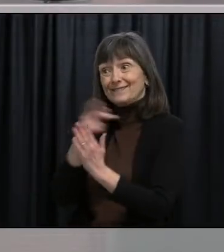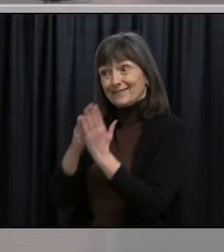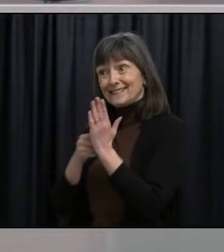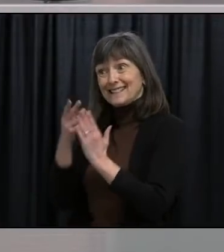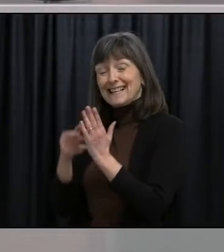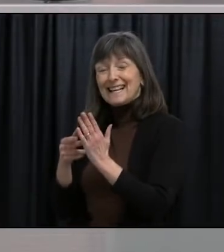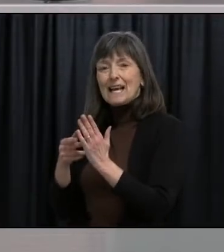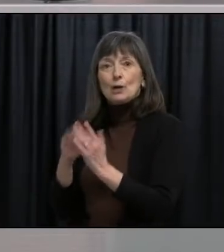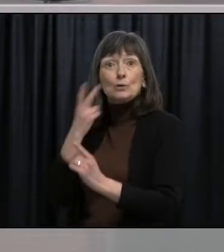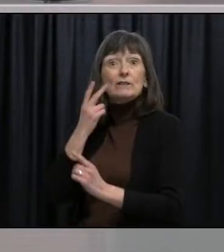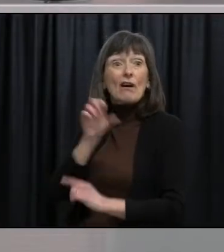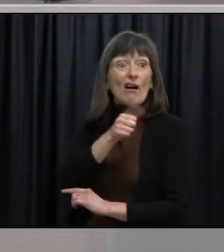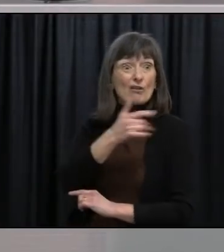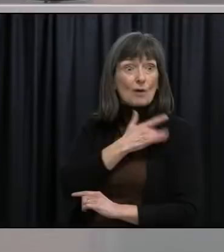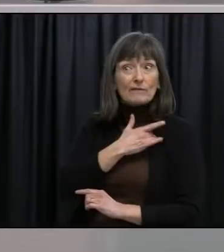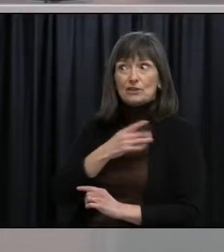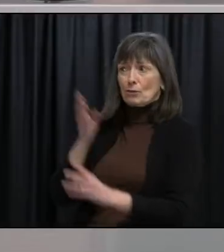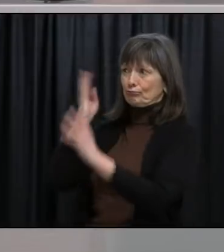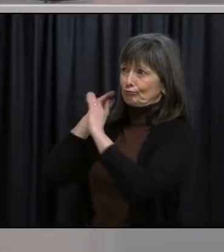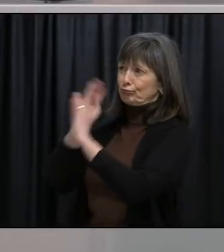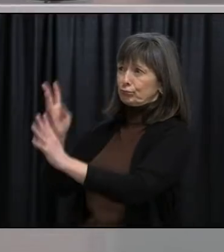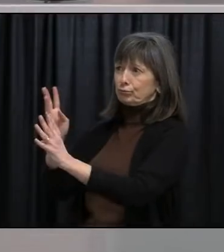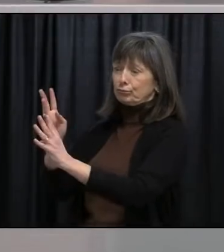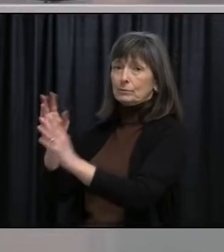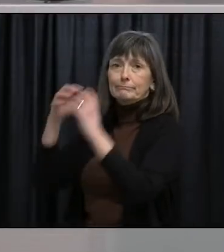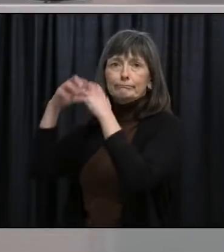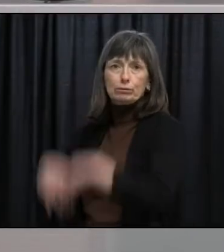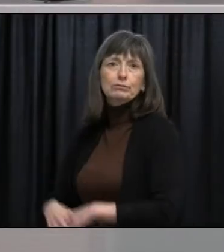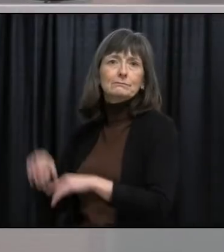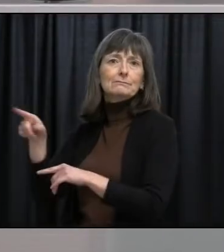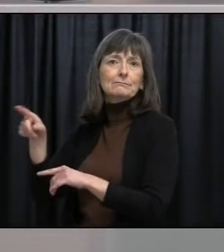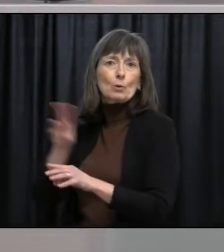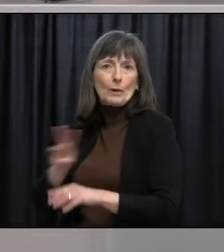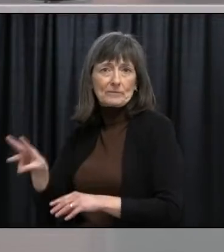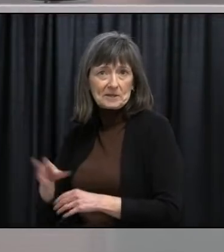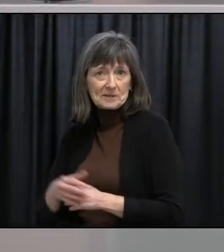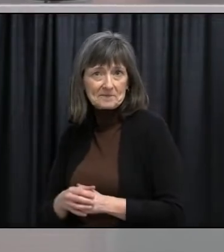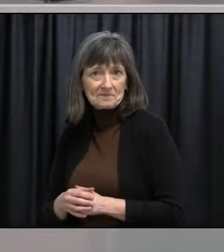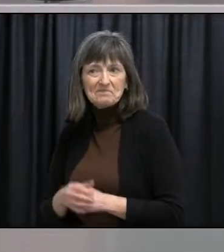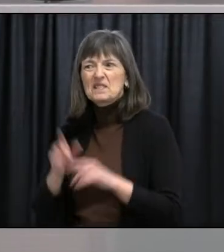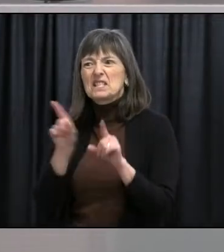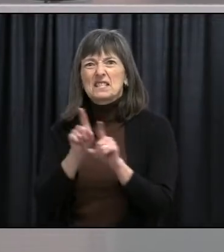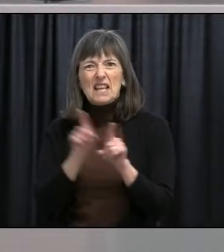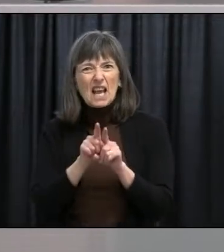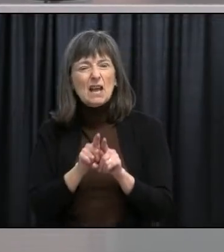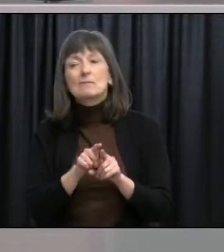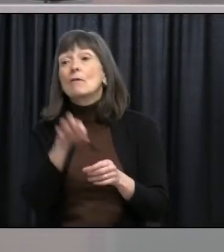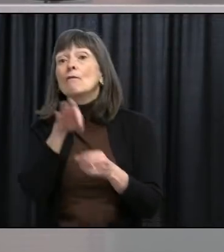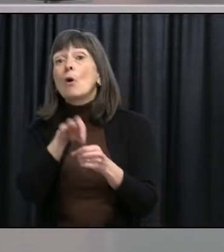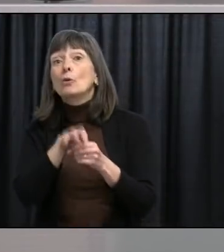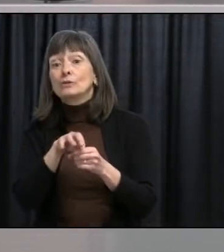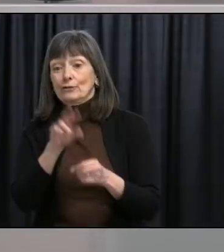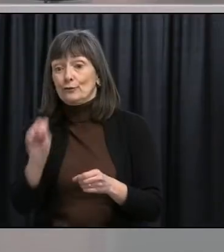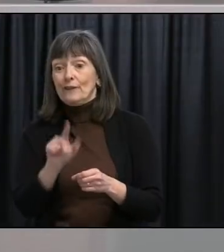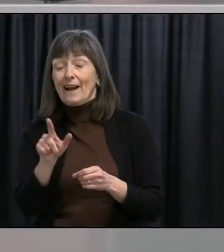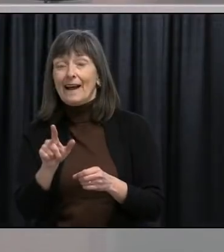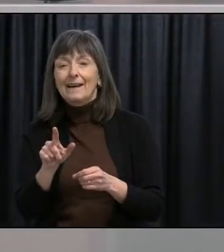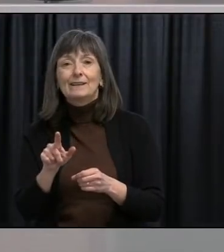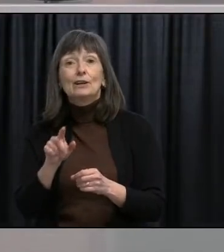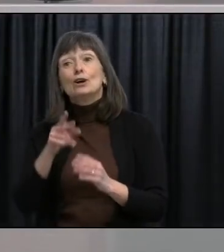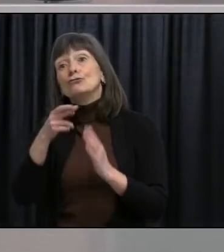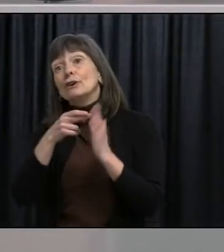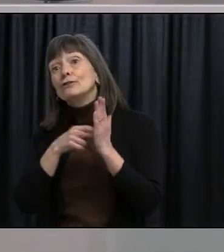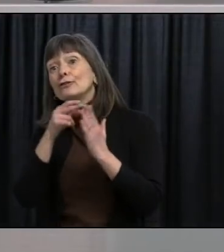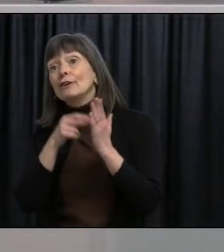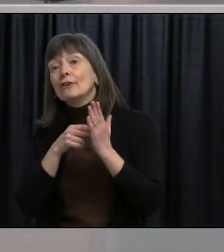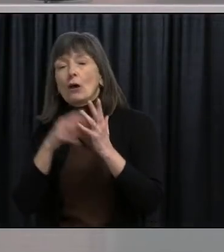Elections NL, with the high demand of people trying to call in to register for voting. Can you talk about some of the measures that you've taken to ensure